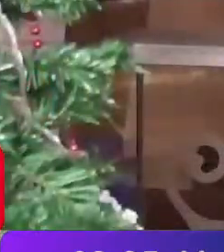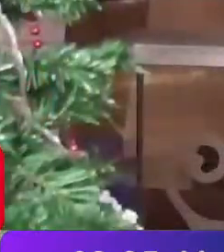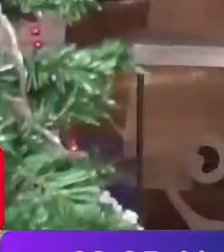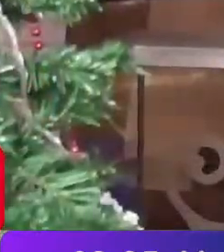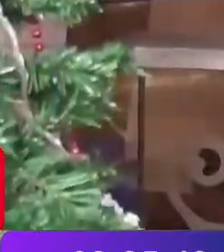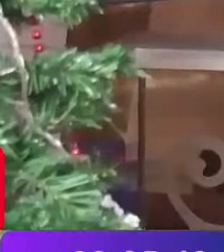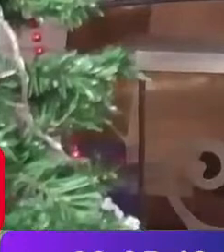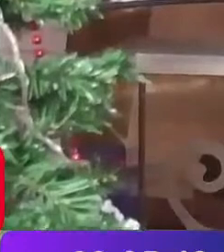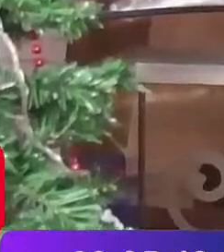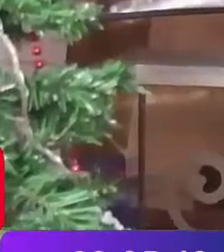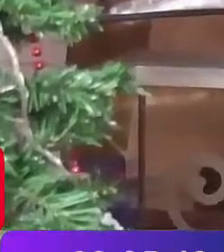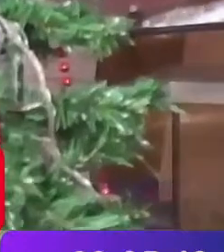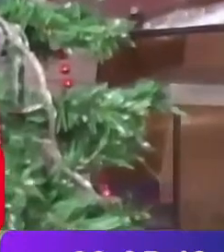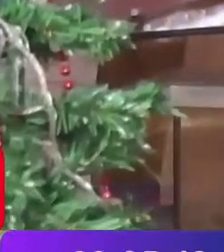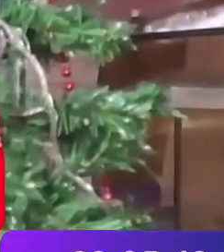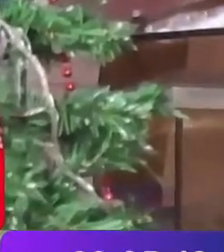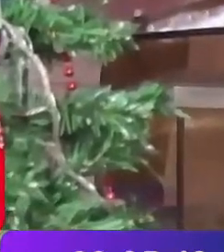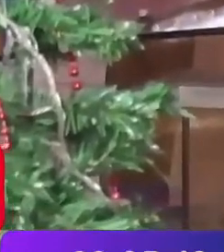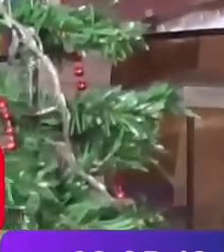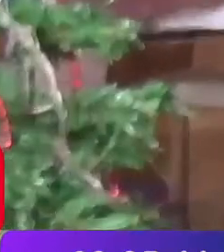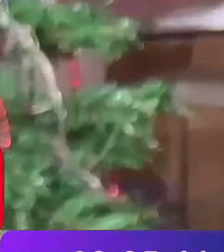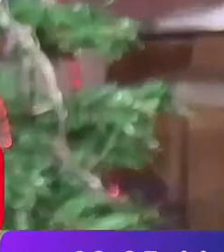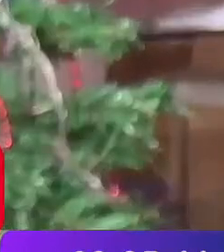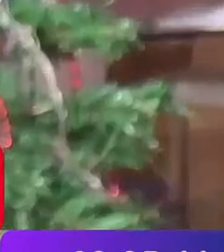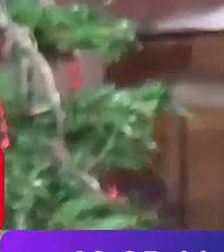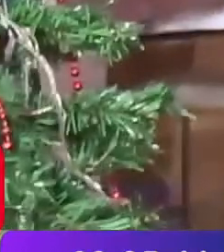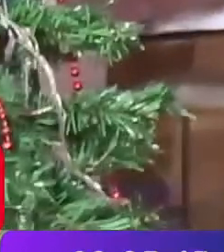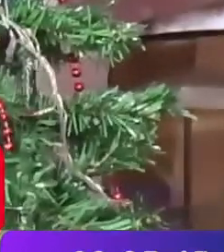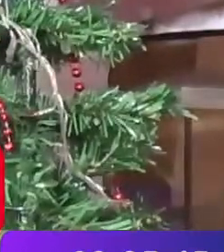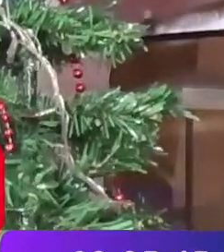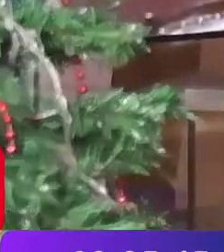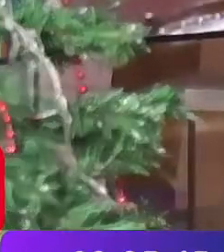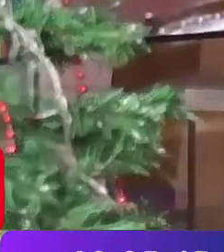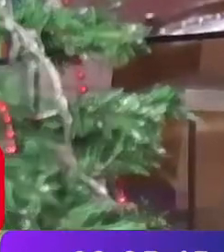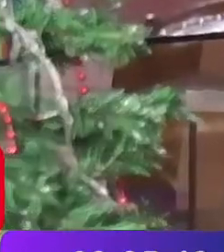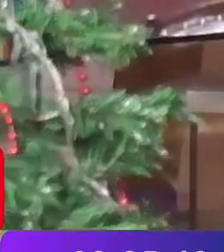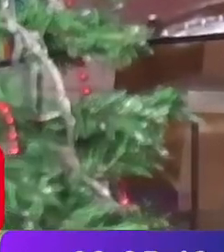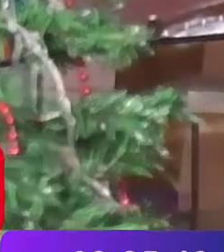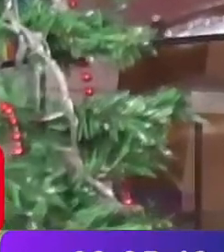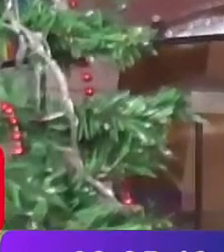Presence of the Lord is worth more than 1,000 days.